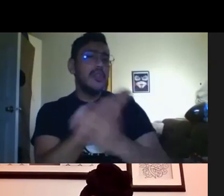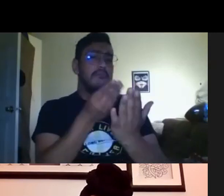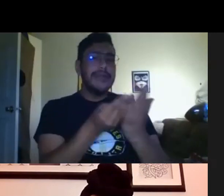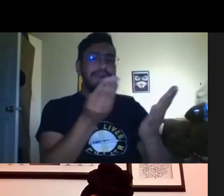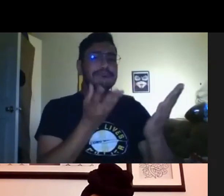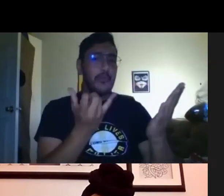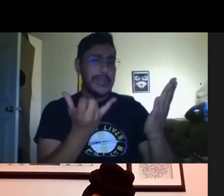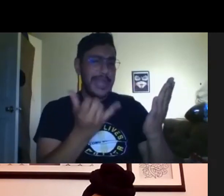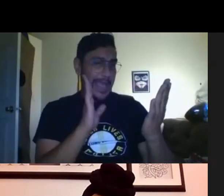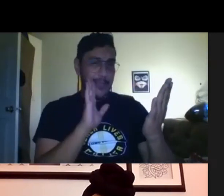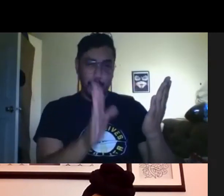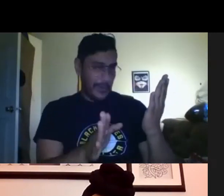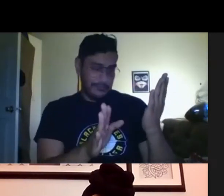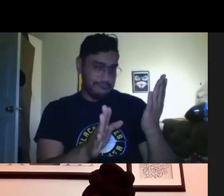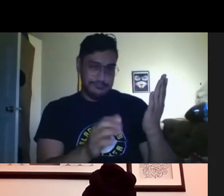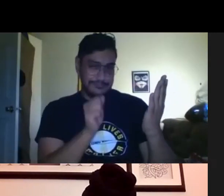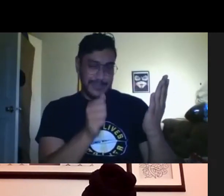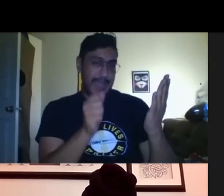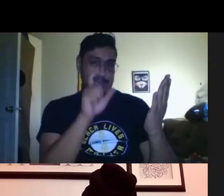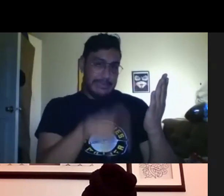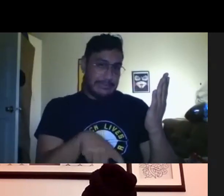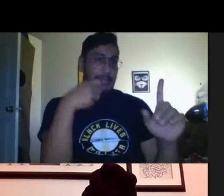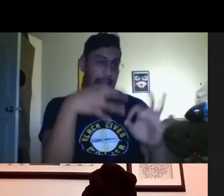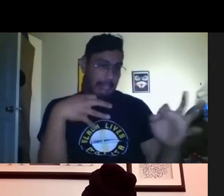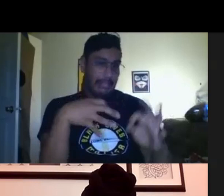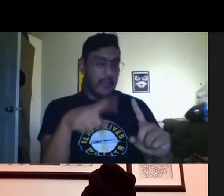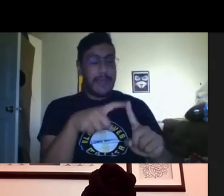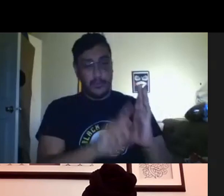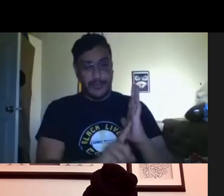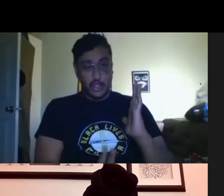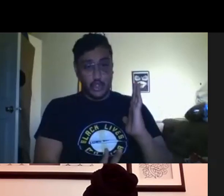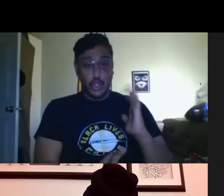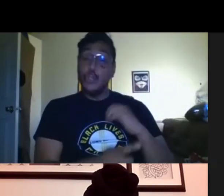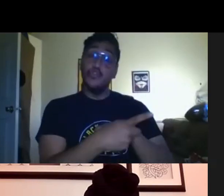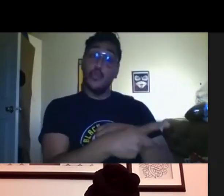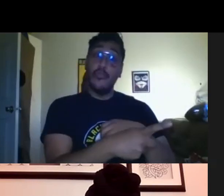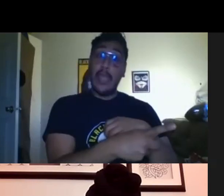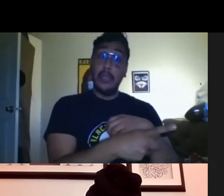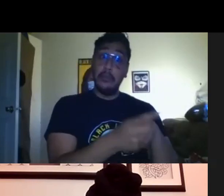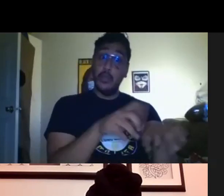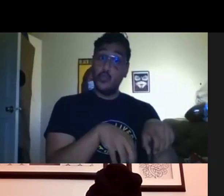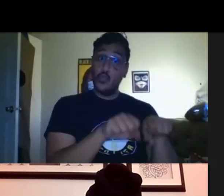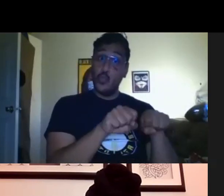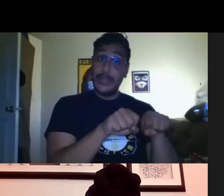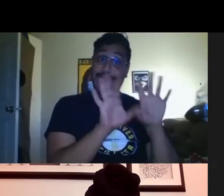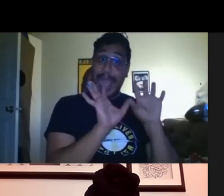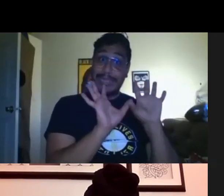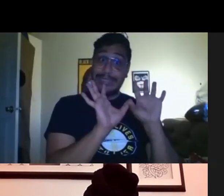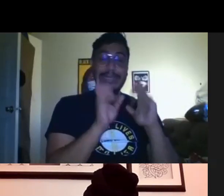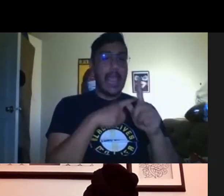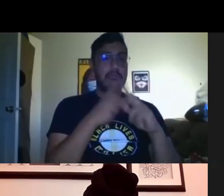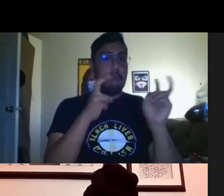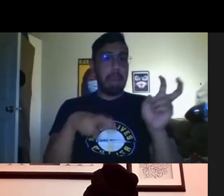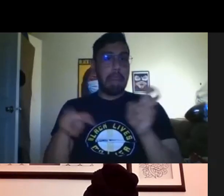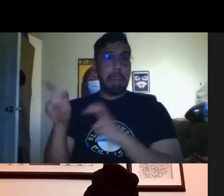spare you the results of this investigation. And so they resign, and then they're able to go get a job somewhere else, and they don't carry around in